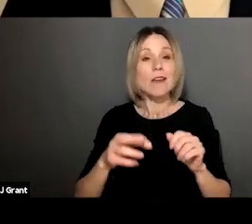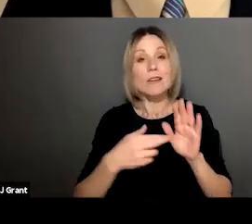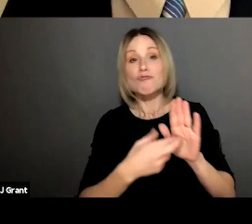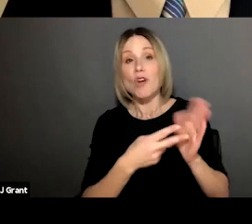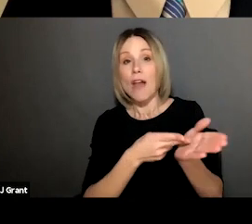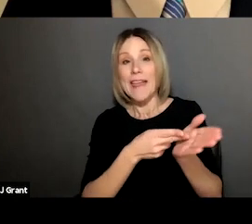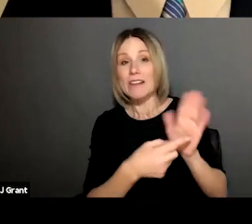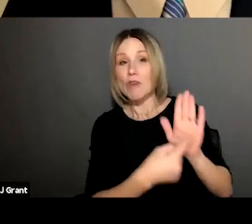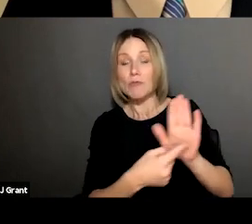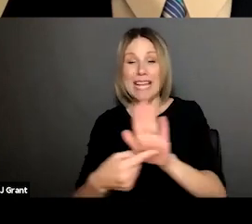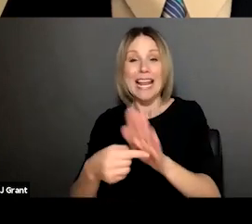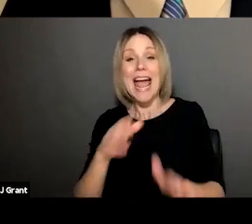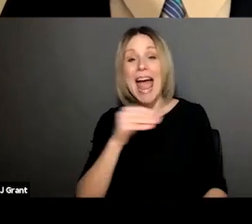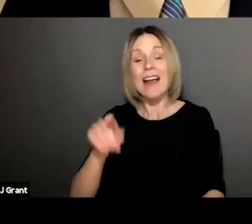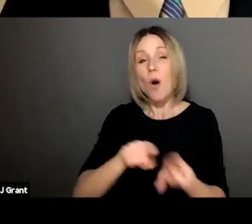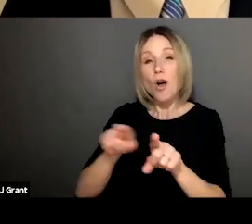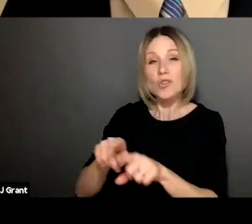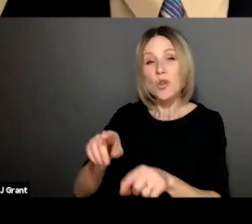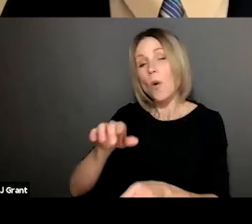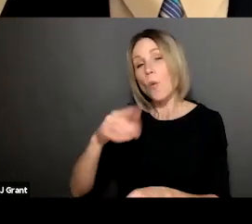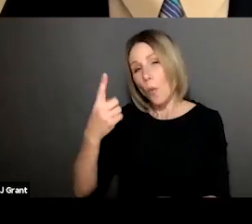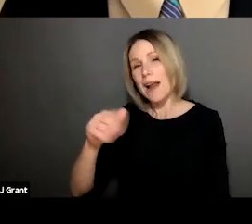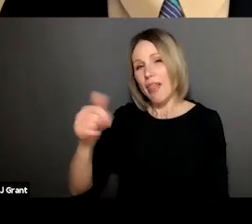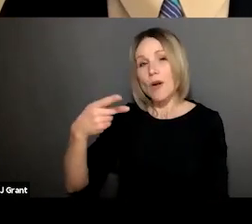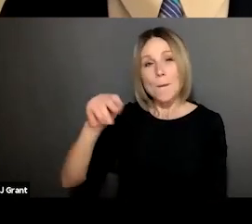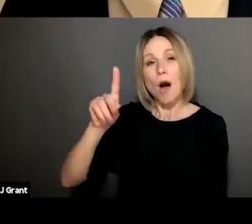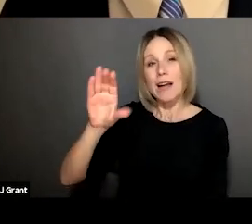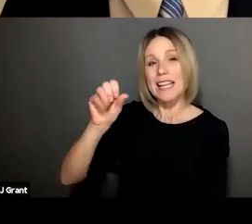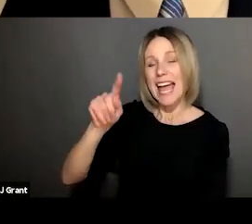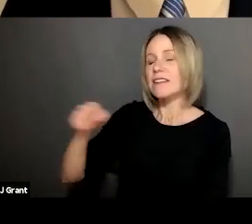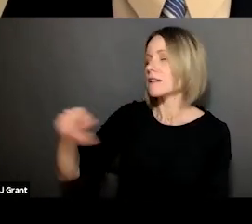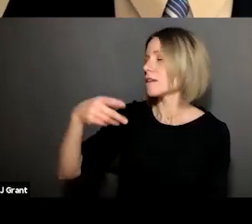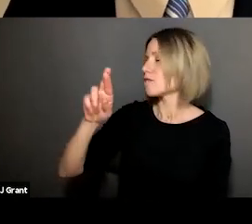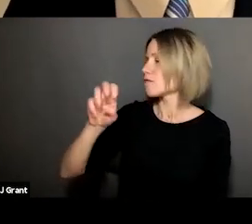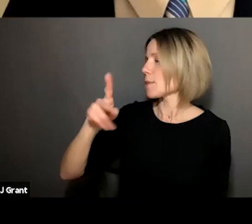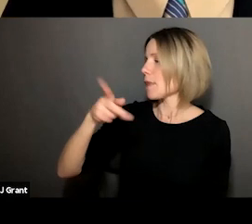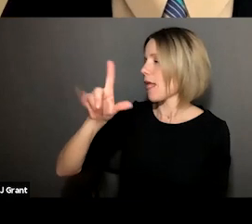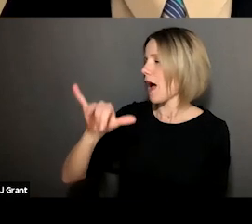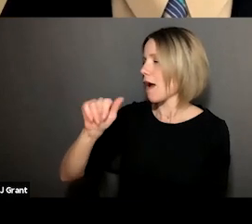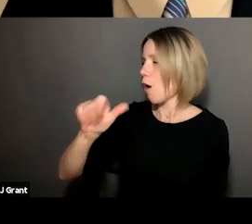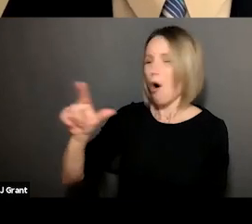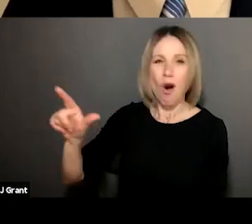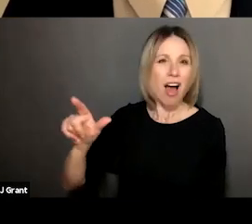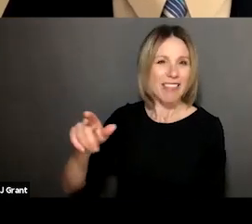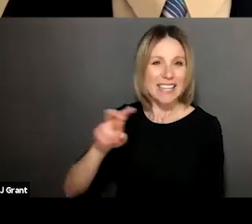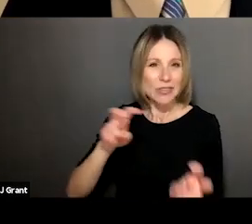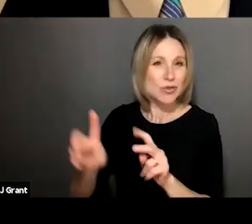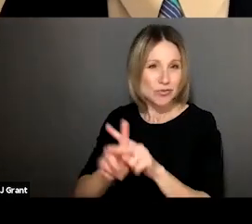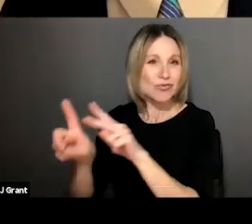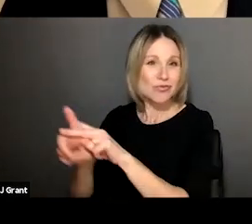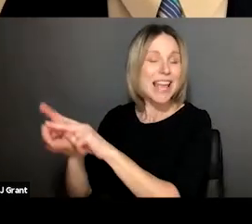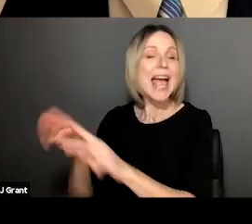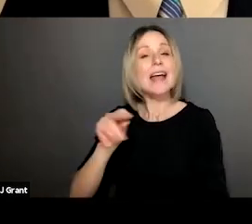through a Gimlet podcast called Reply All. And then the New York Times cooking Facebook group, which has had its